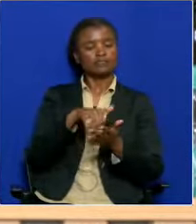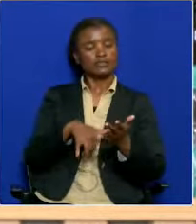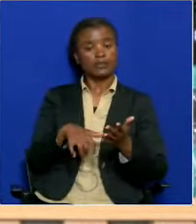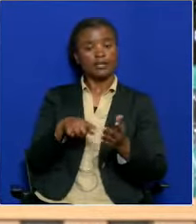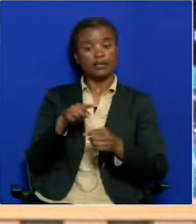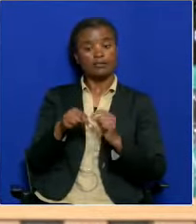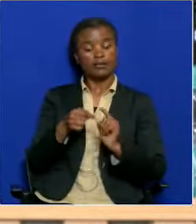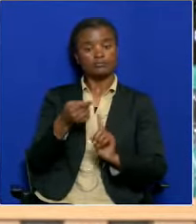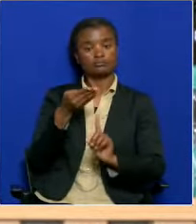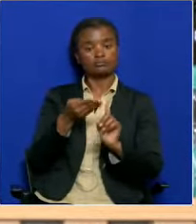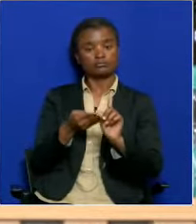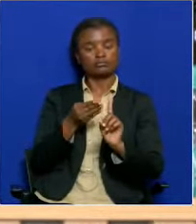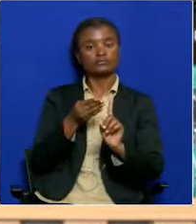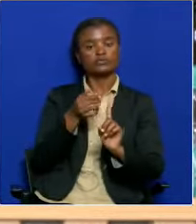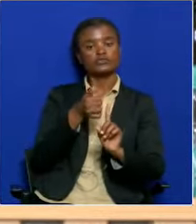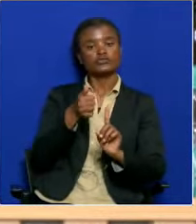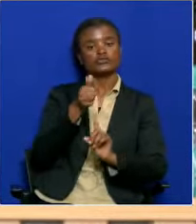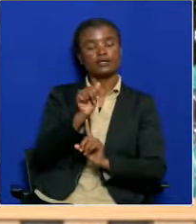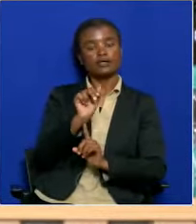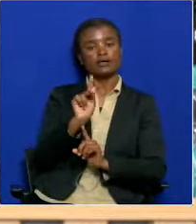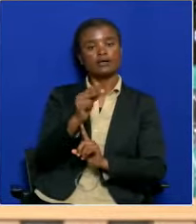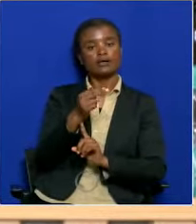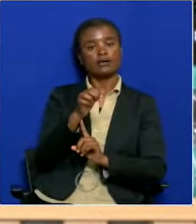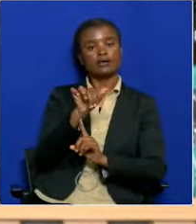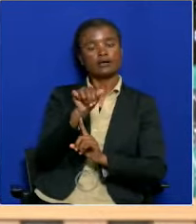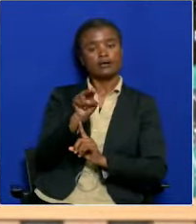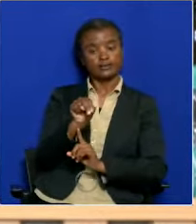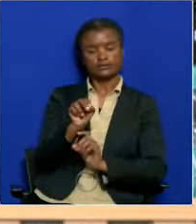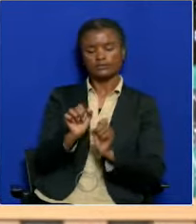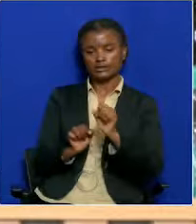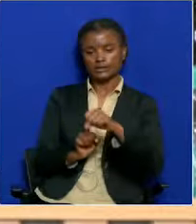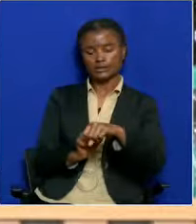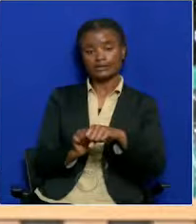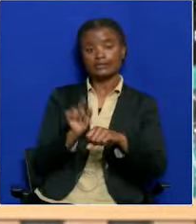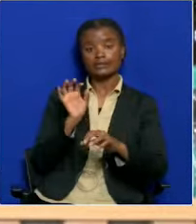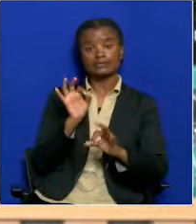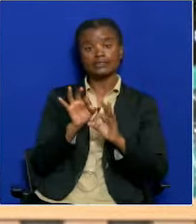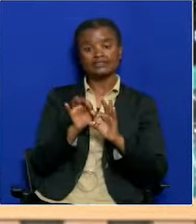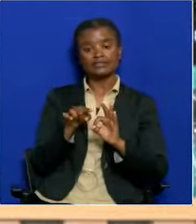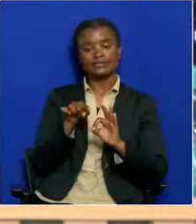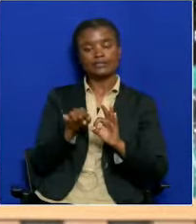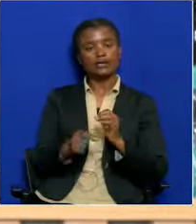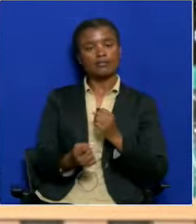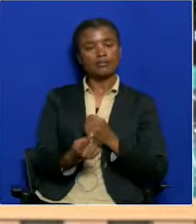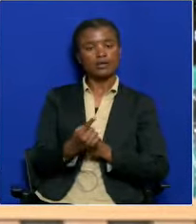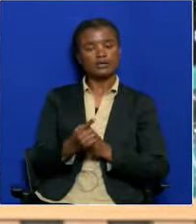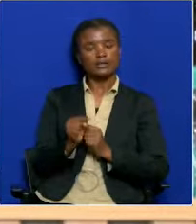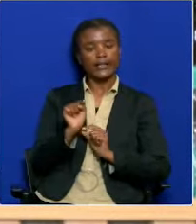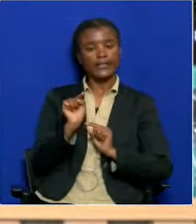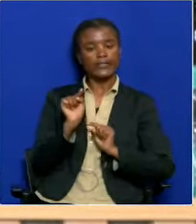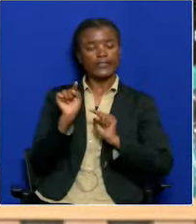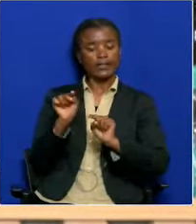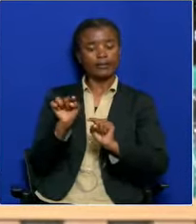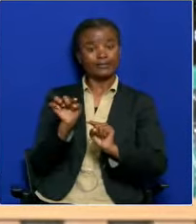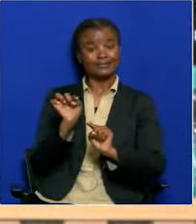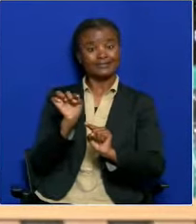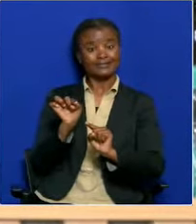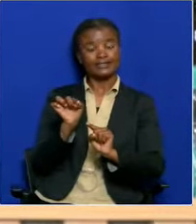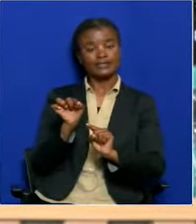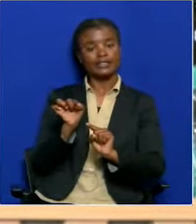in particular, it makes allegations related to Generals